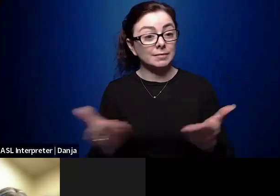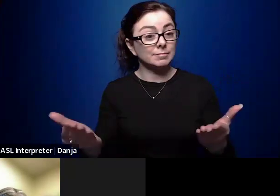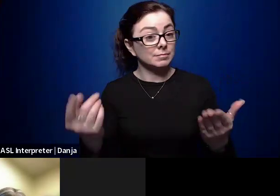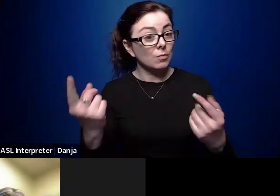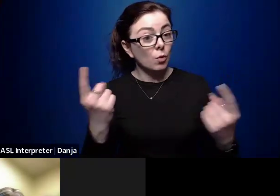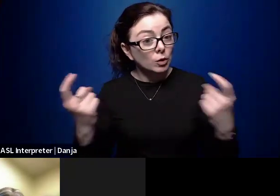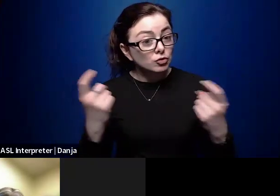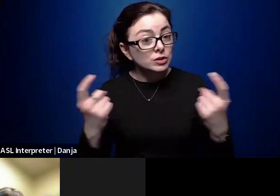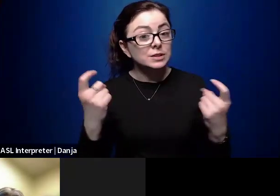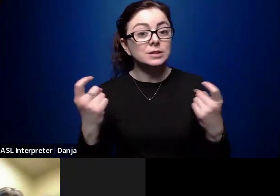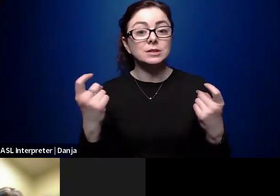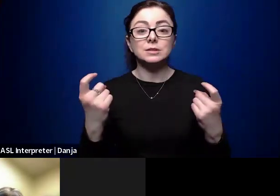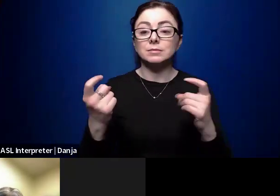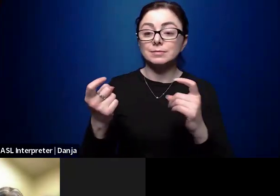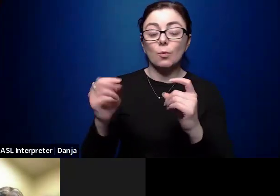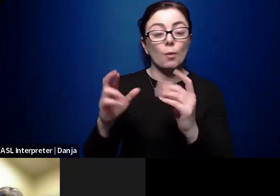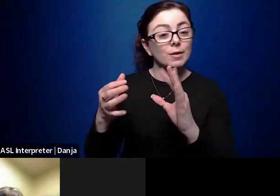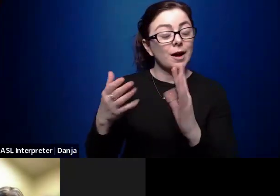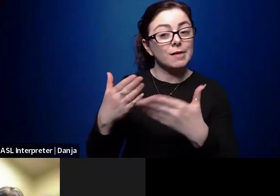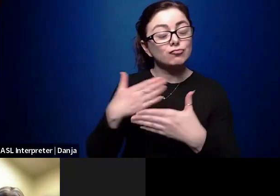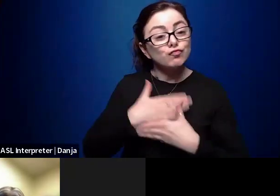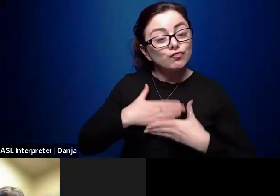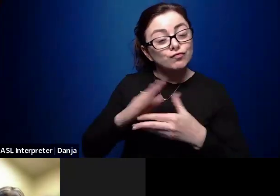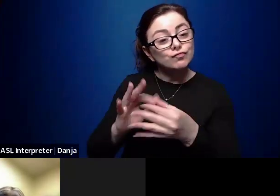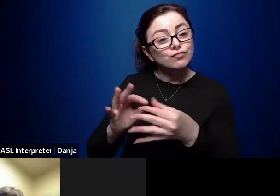or appreciative feedback for Andrea?